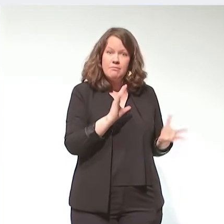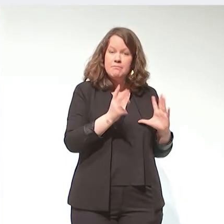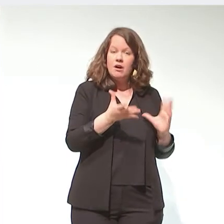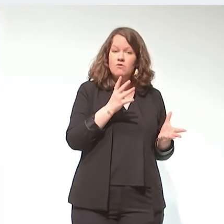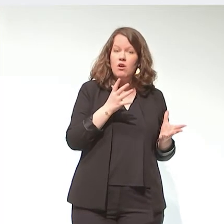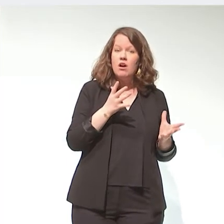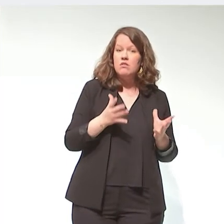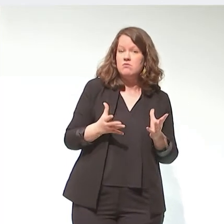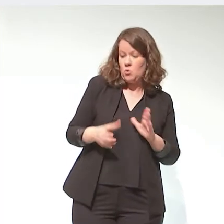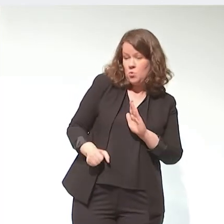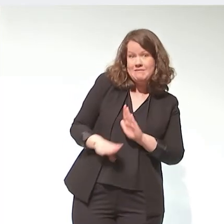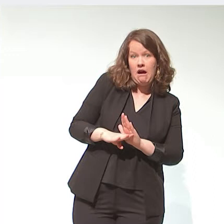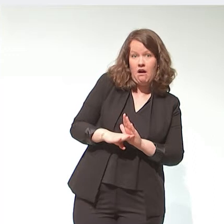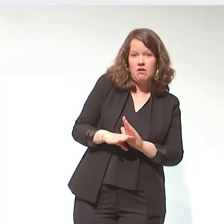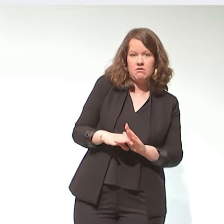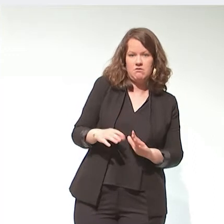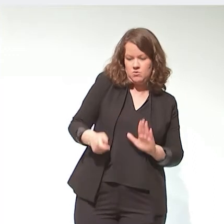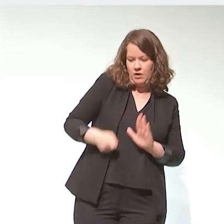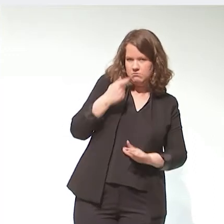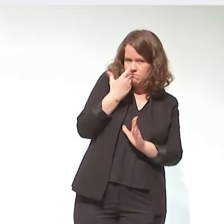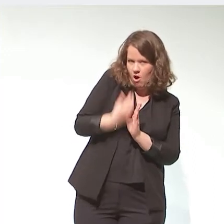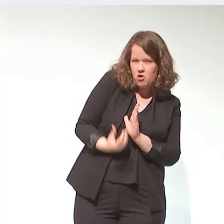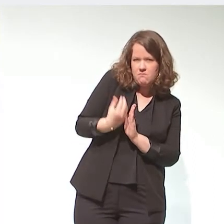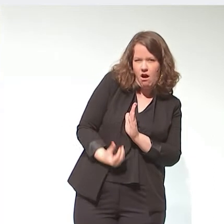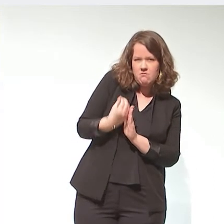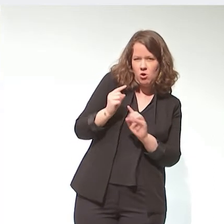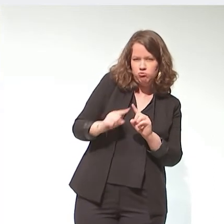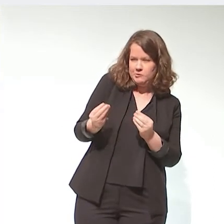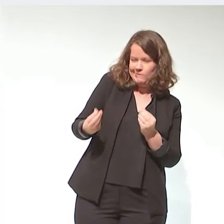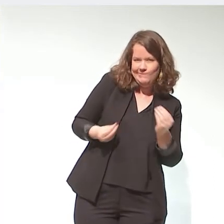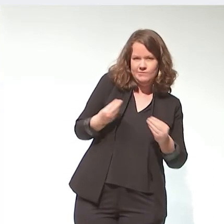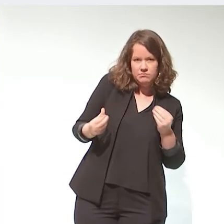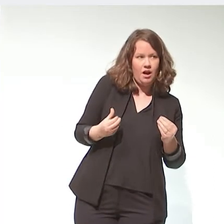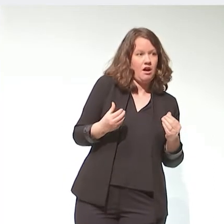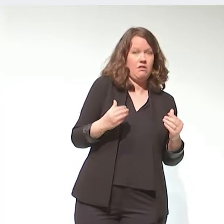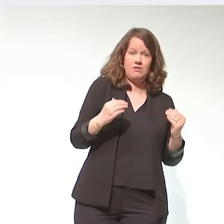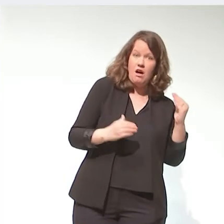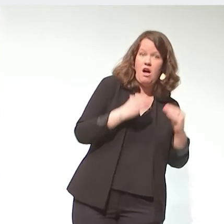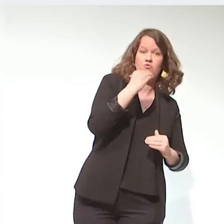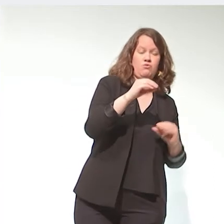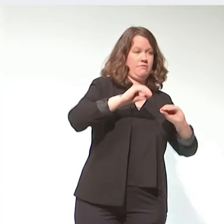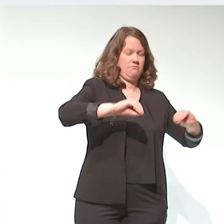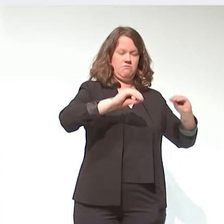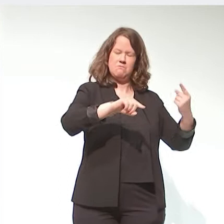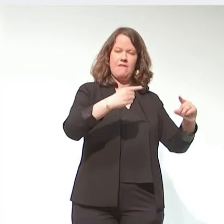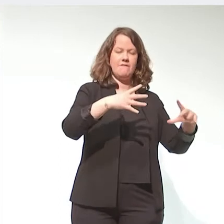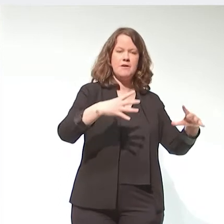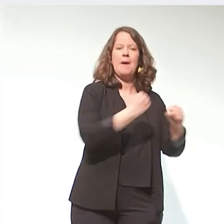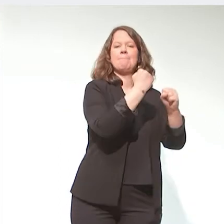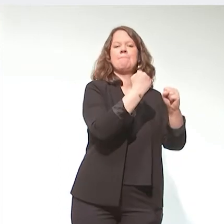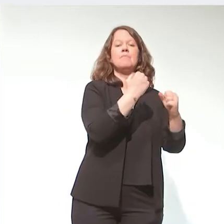education. And especially if we look at early school leavers, which are